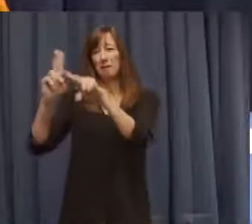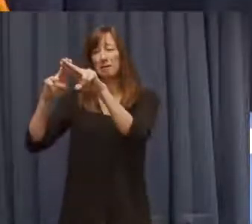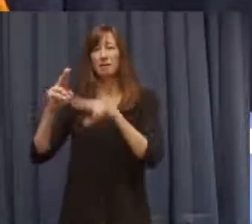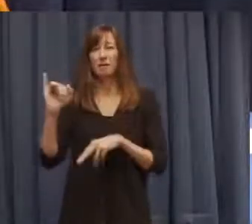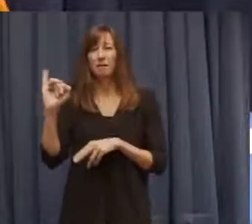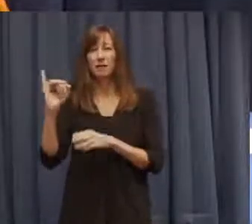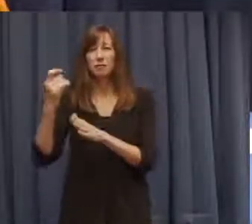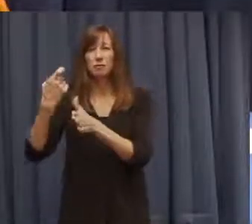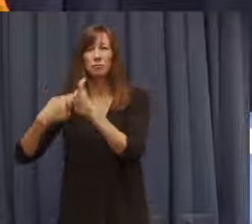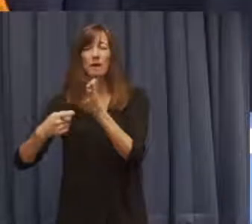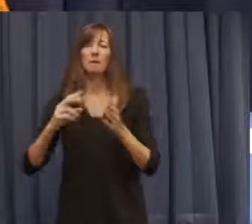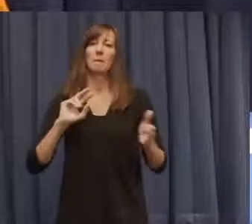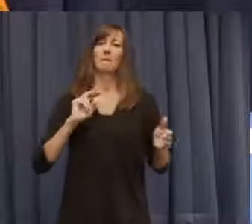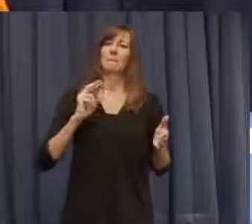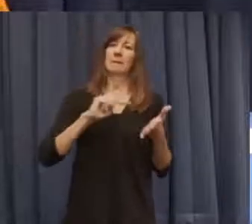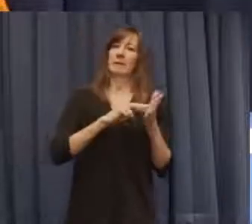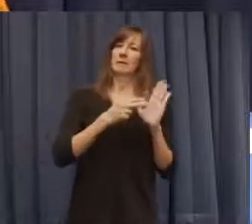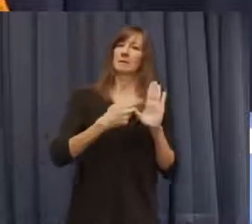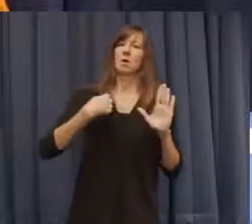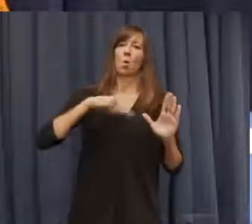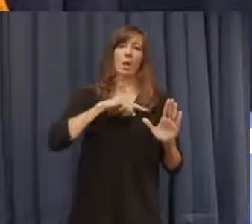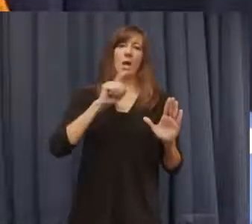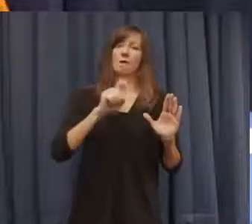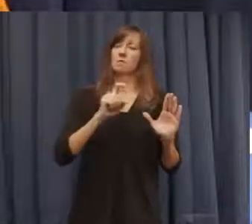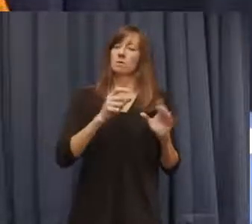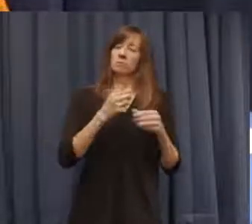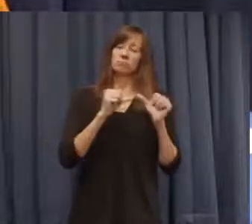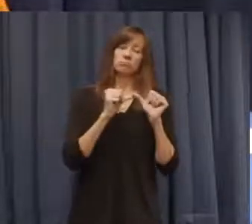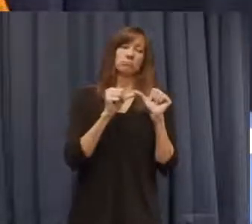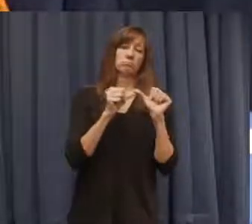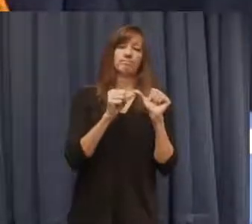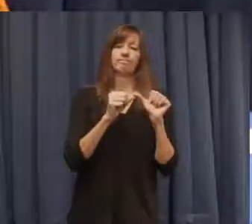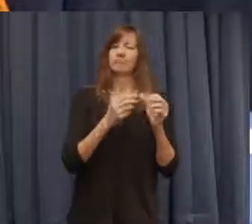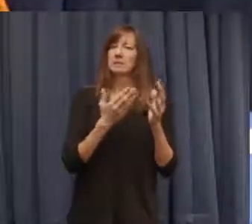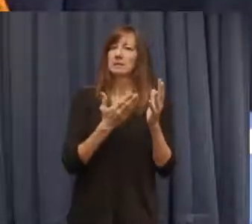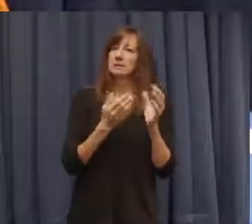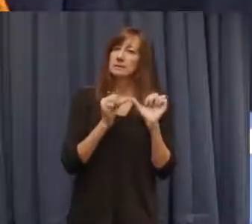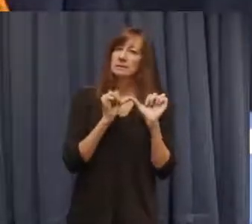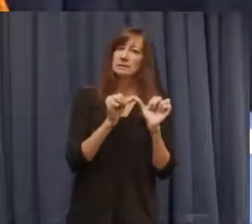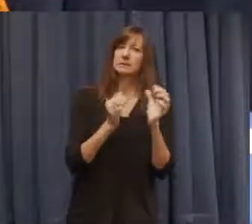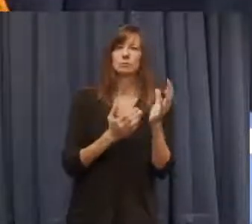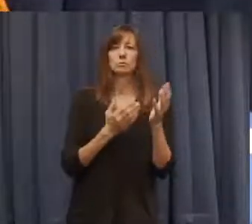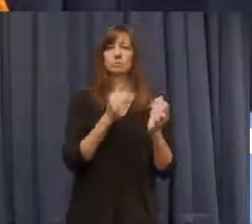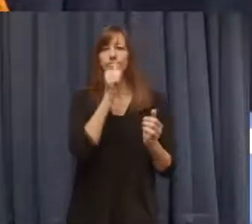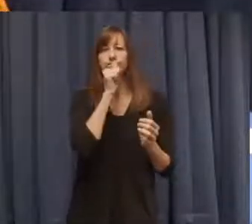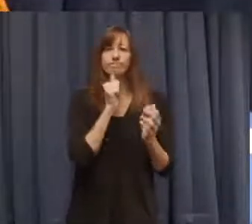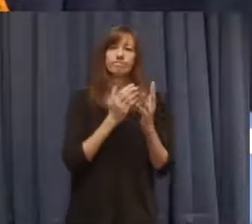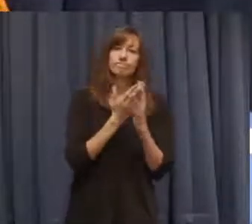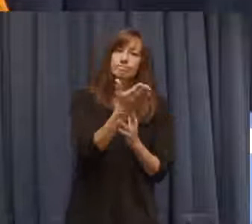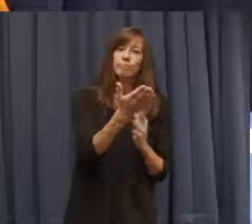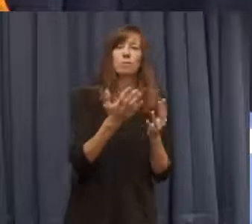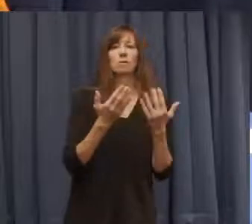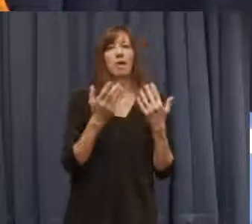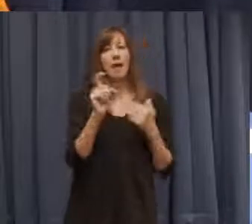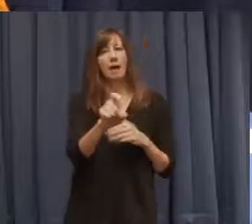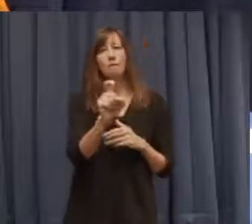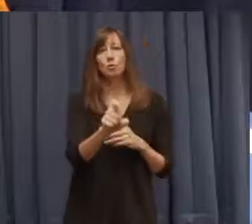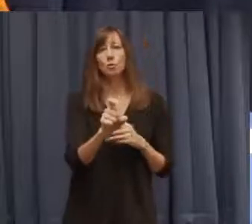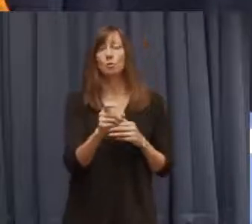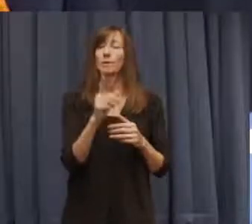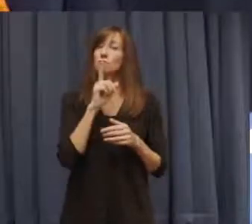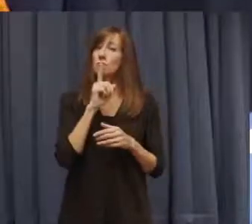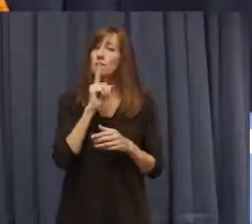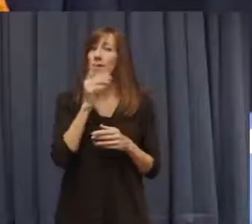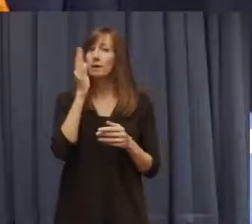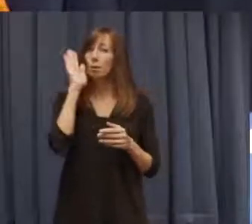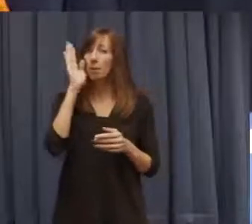we maintain that vigilance. And again, it's pretty simple, and I'll say this probably 10 times